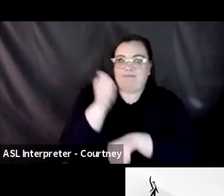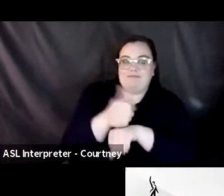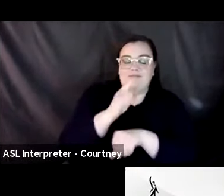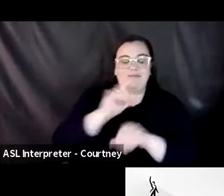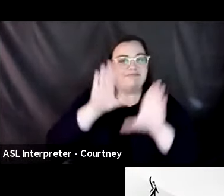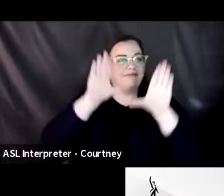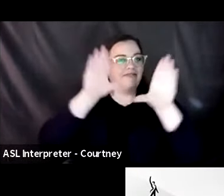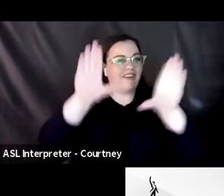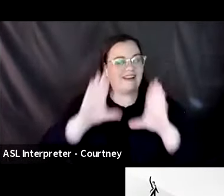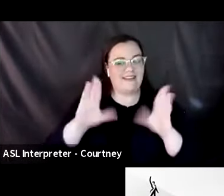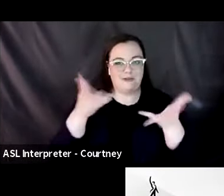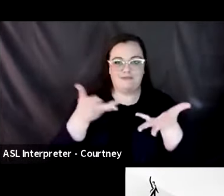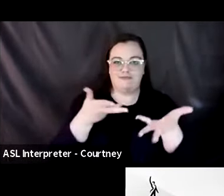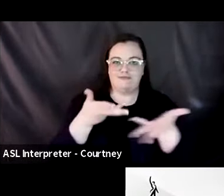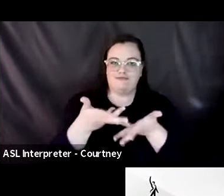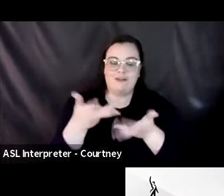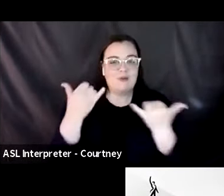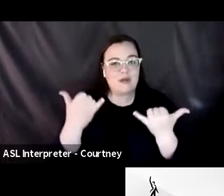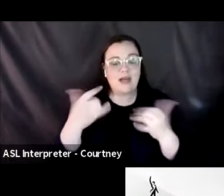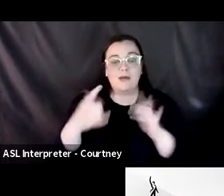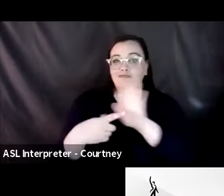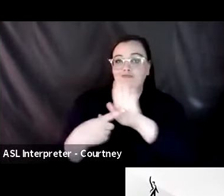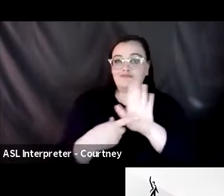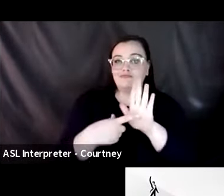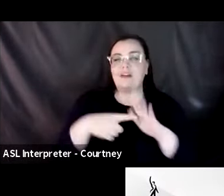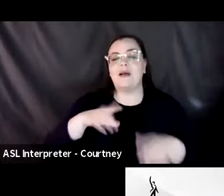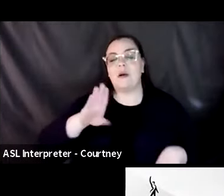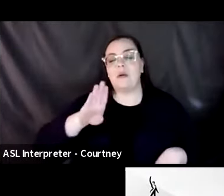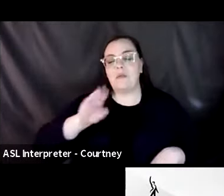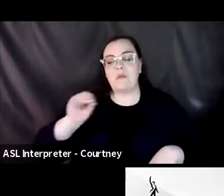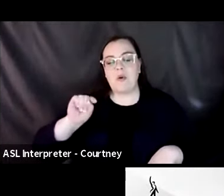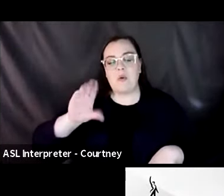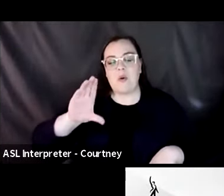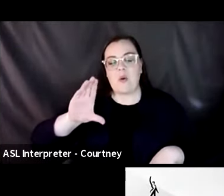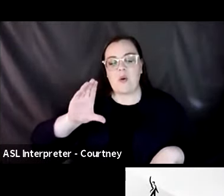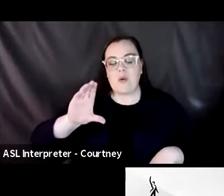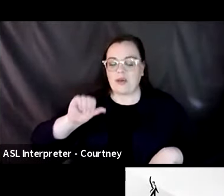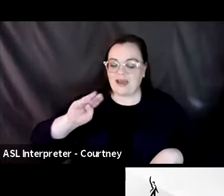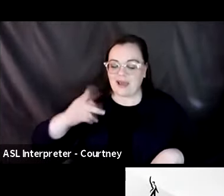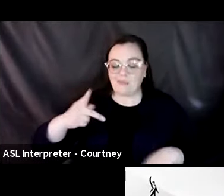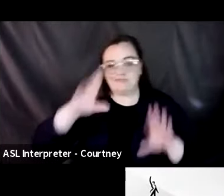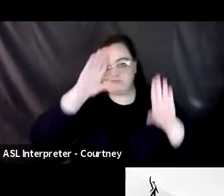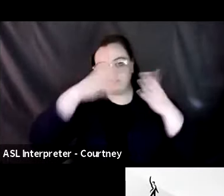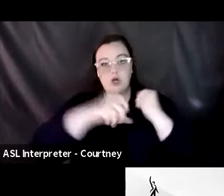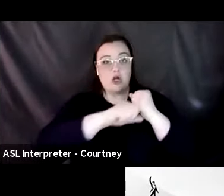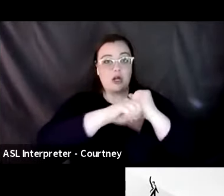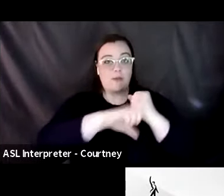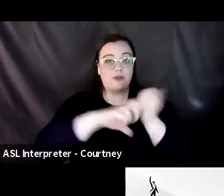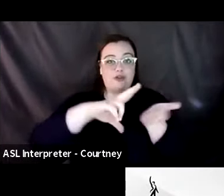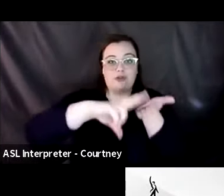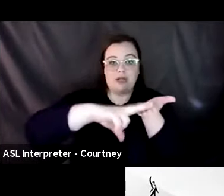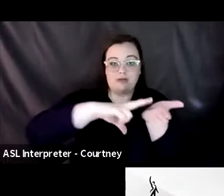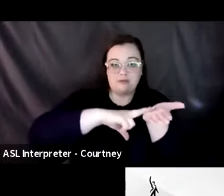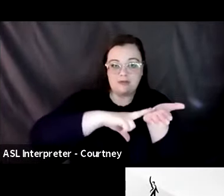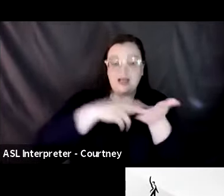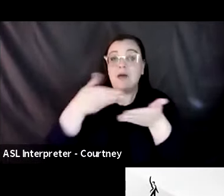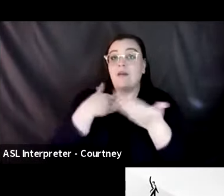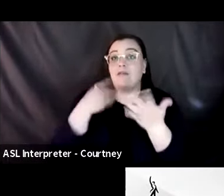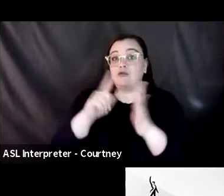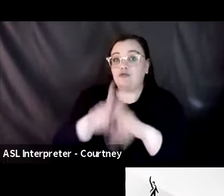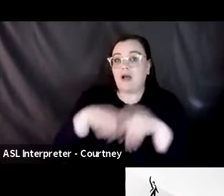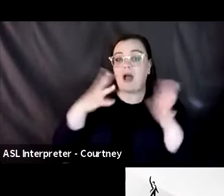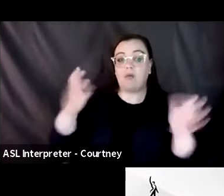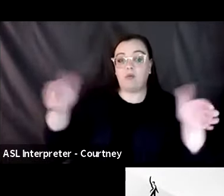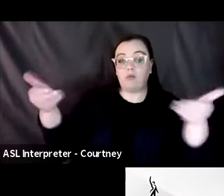for you today. We present SAG-AFTRA Bootcamp Commercials Contracts. But before we get to that, I just want to welcome Rebecca Damon,